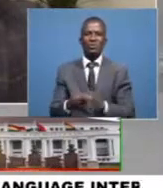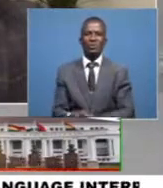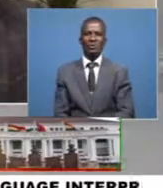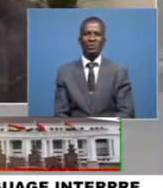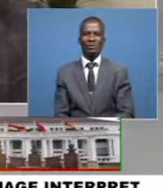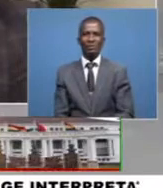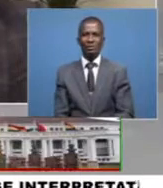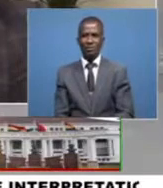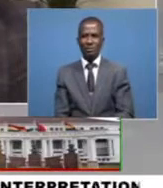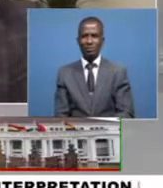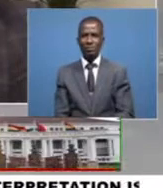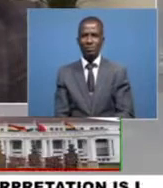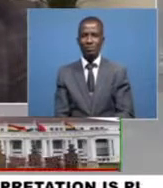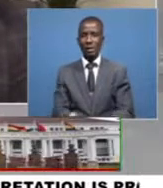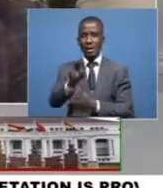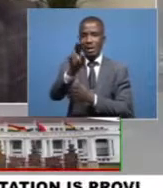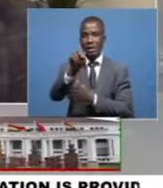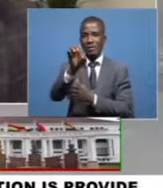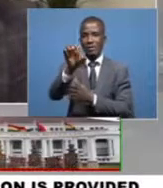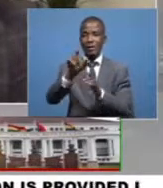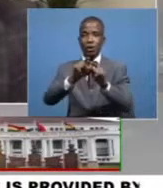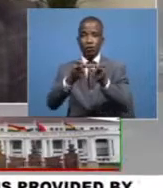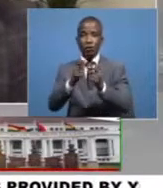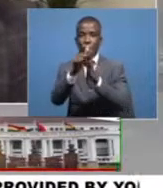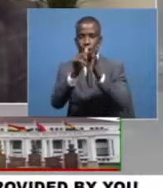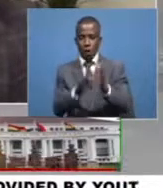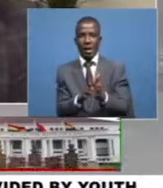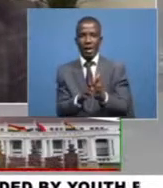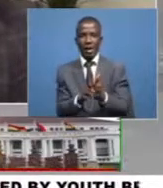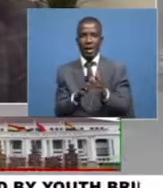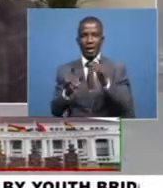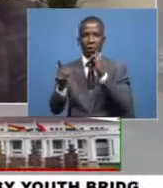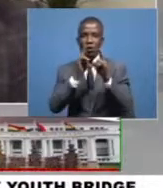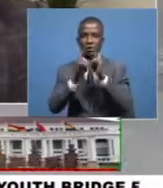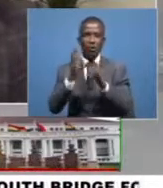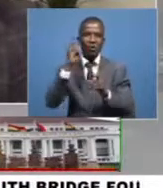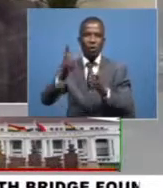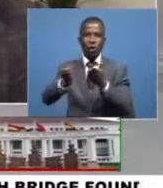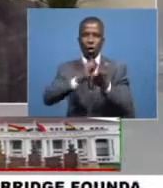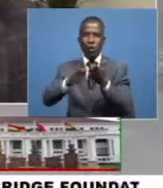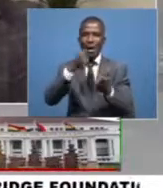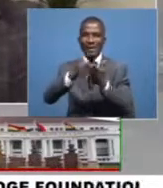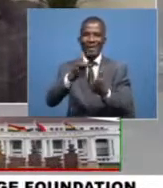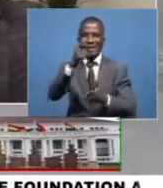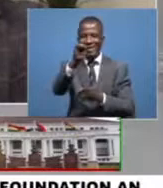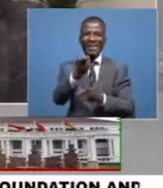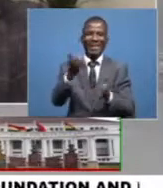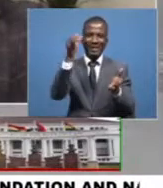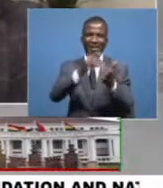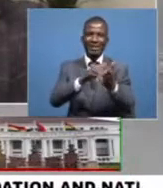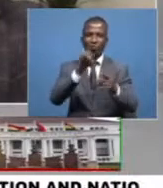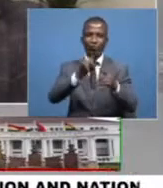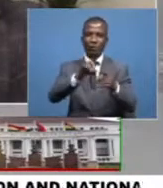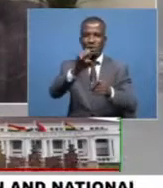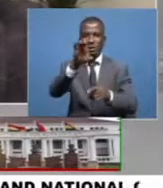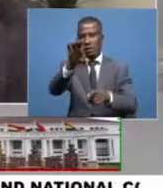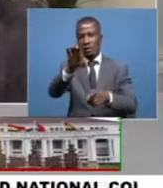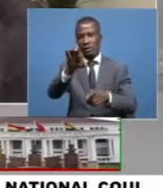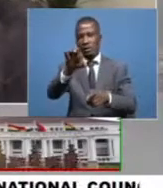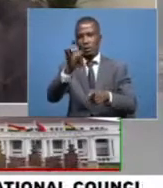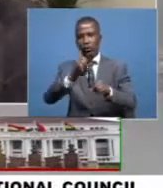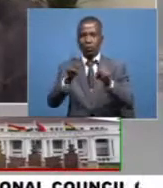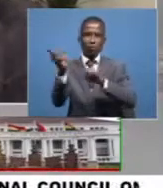What, can you take that again? The counsel for the petitioner talked about an application also to subpoena the chairperson of the